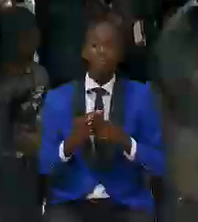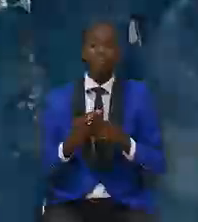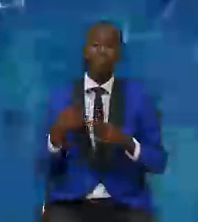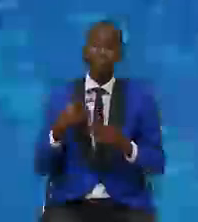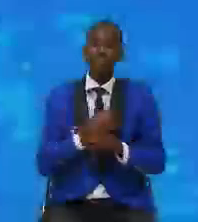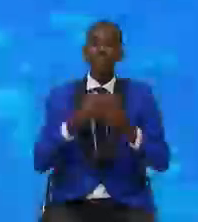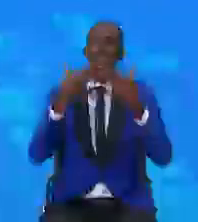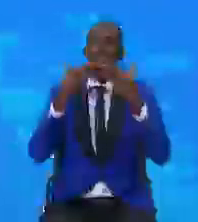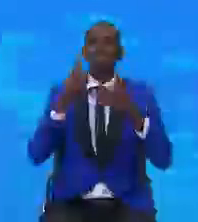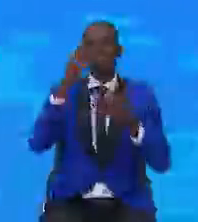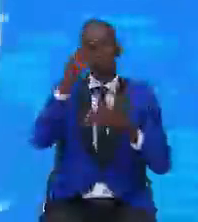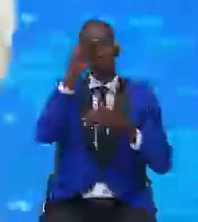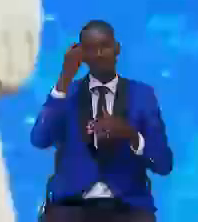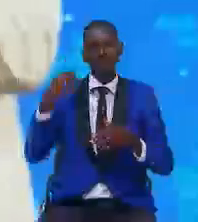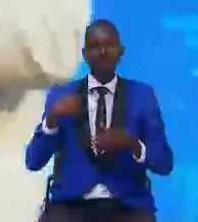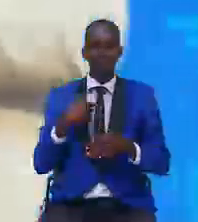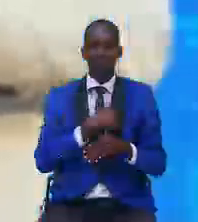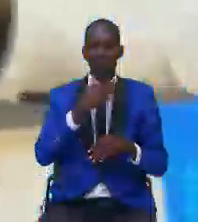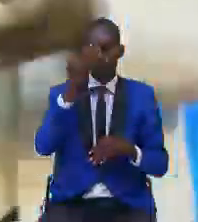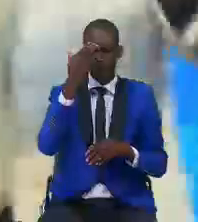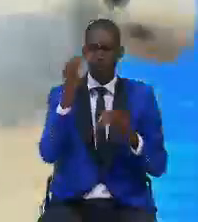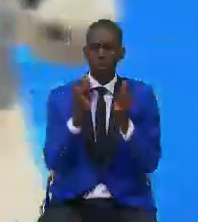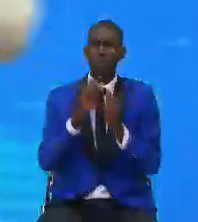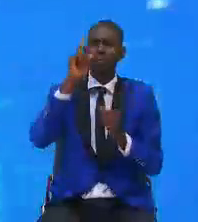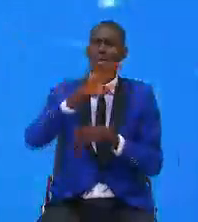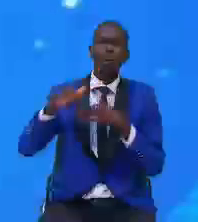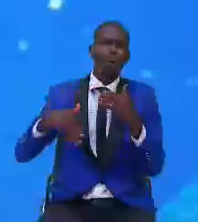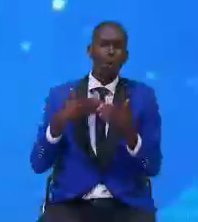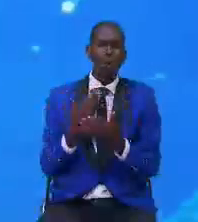Father, in Jesus' name, we